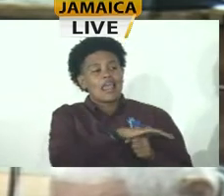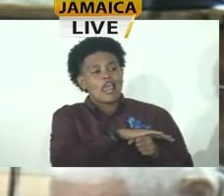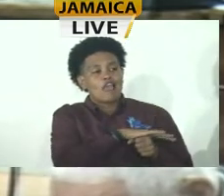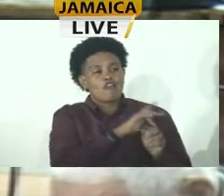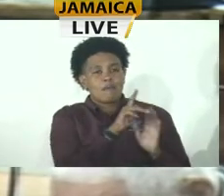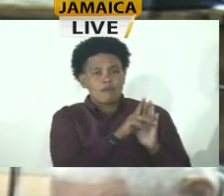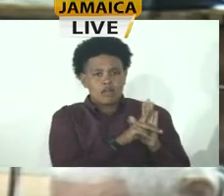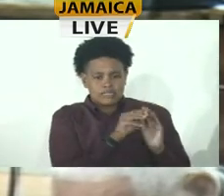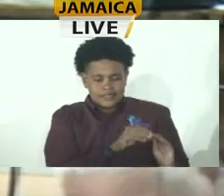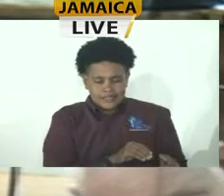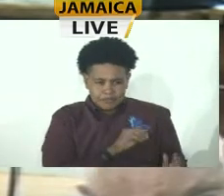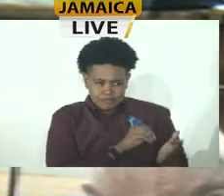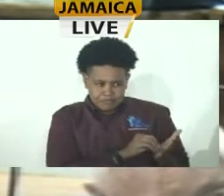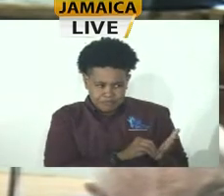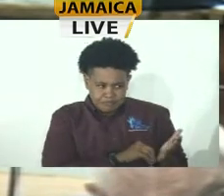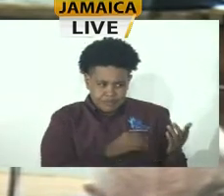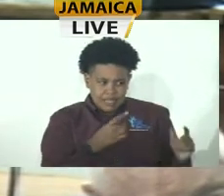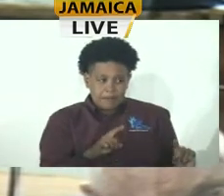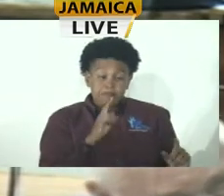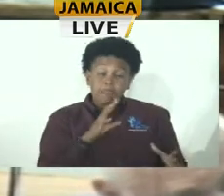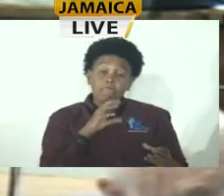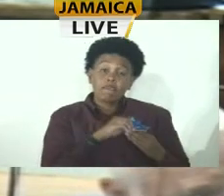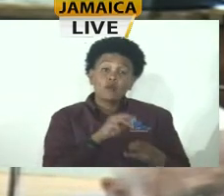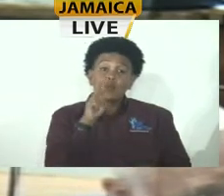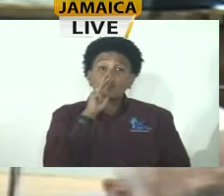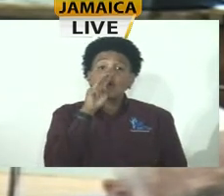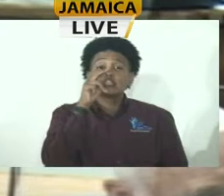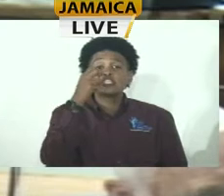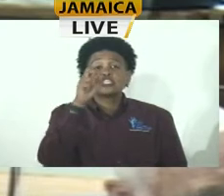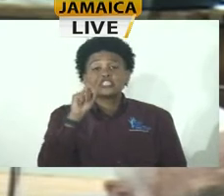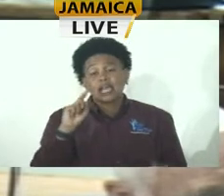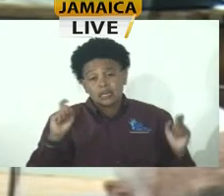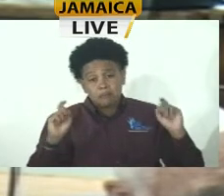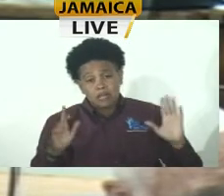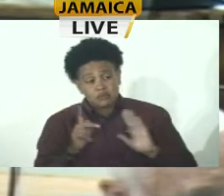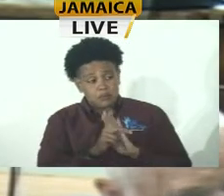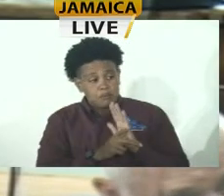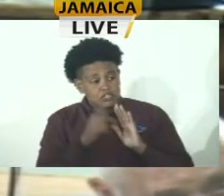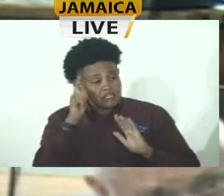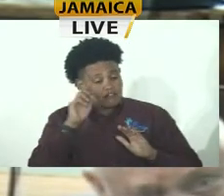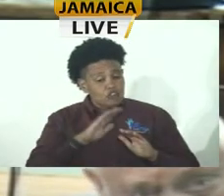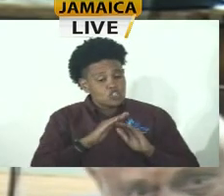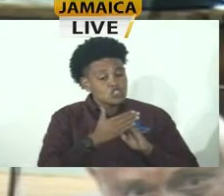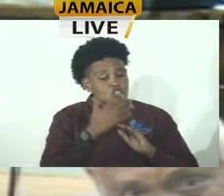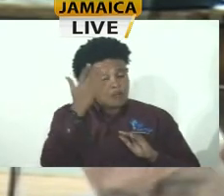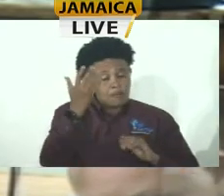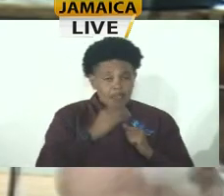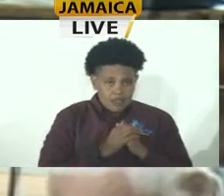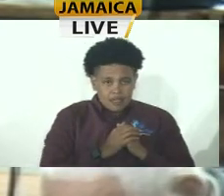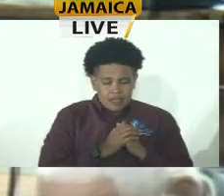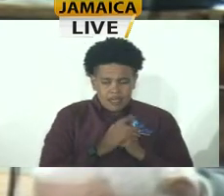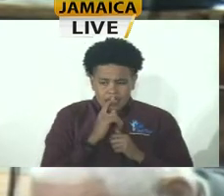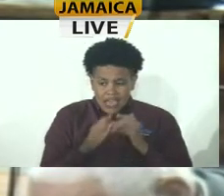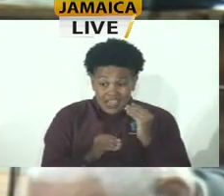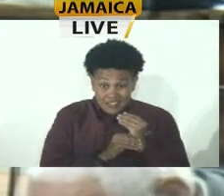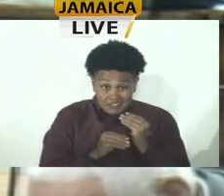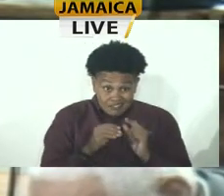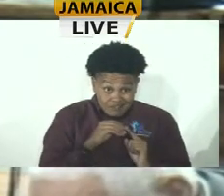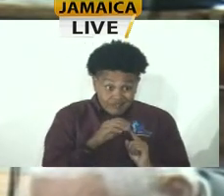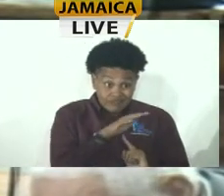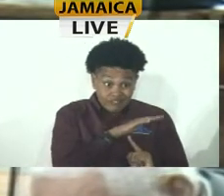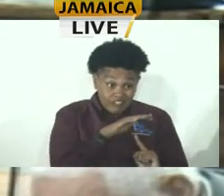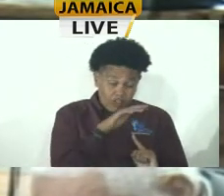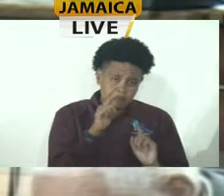jamaica it will include a watersheds management policy for jamaica madam speaker and in the environmental